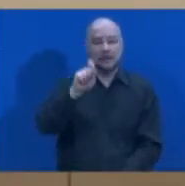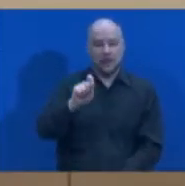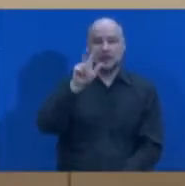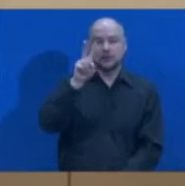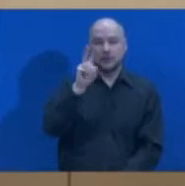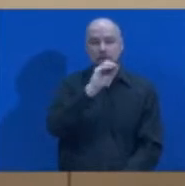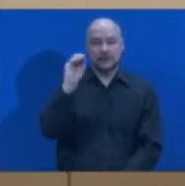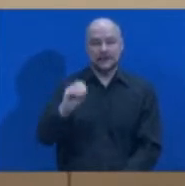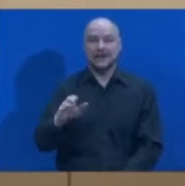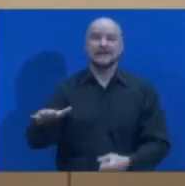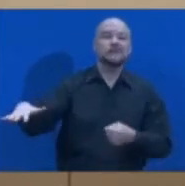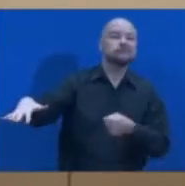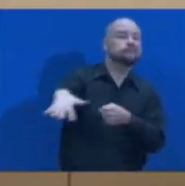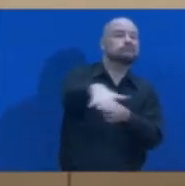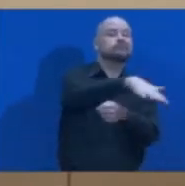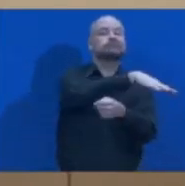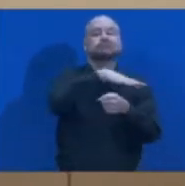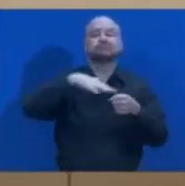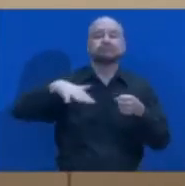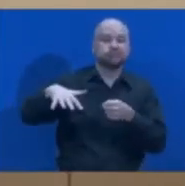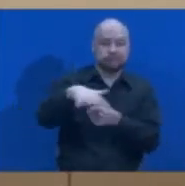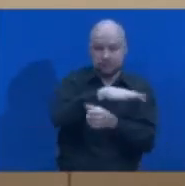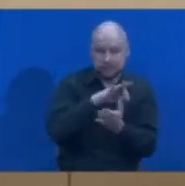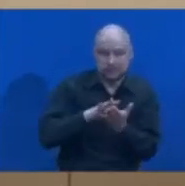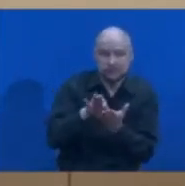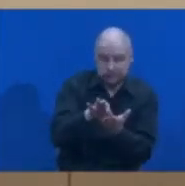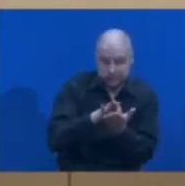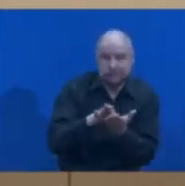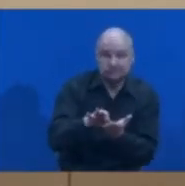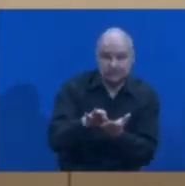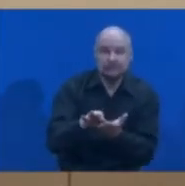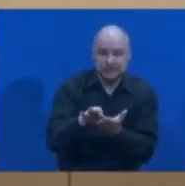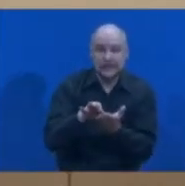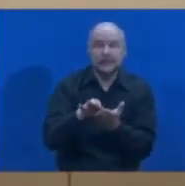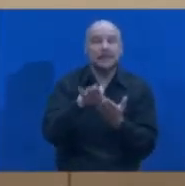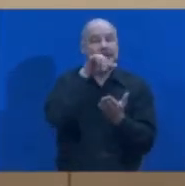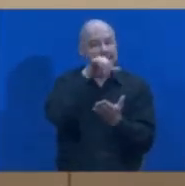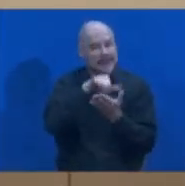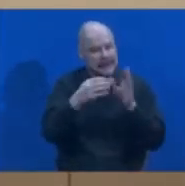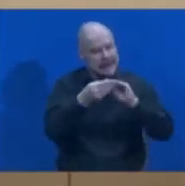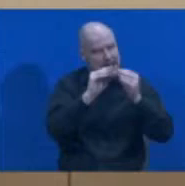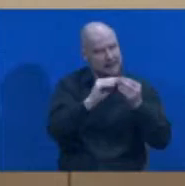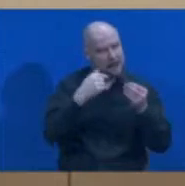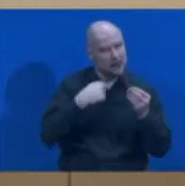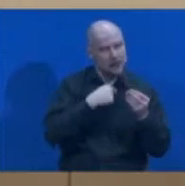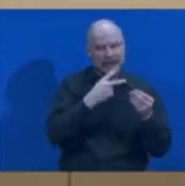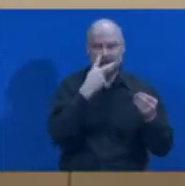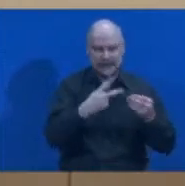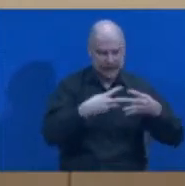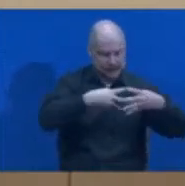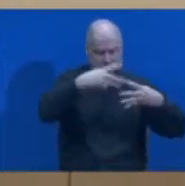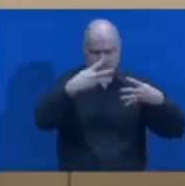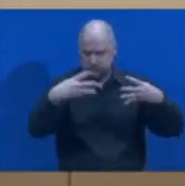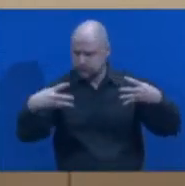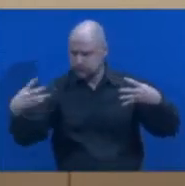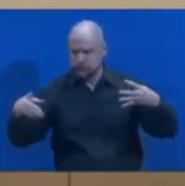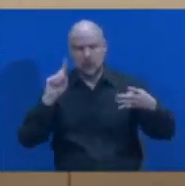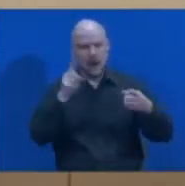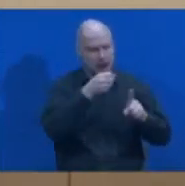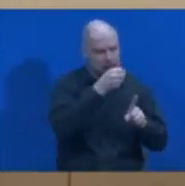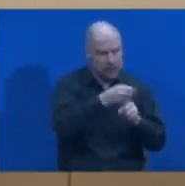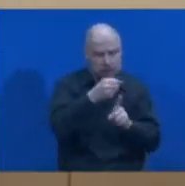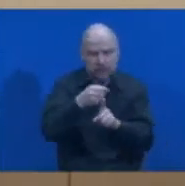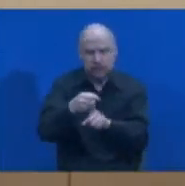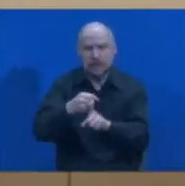of our population. Based on the data that we began seeing that showed disproportionate impact on